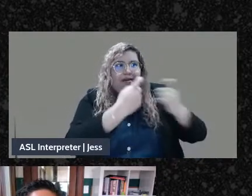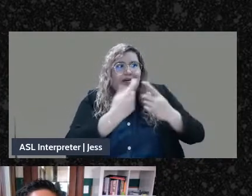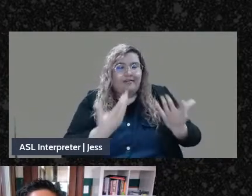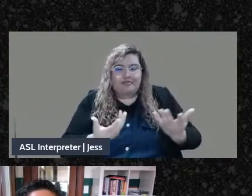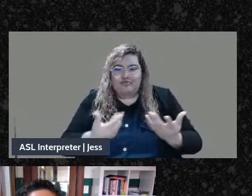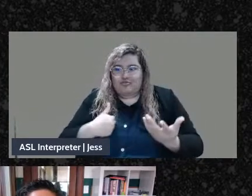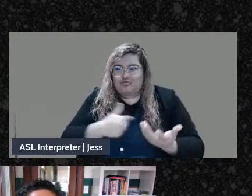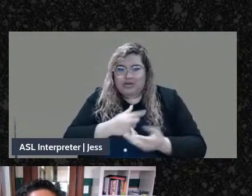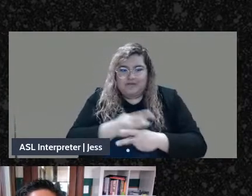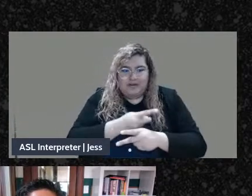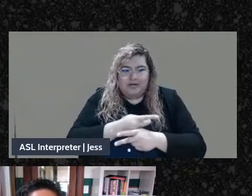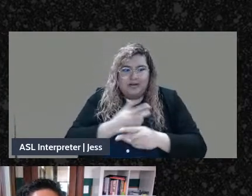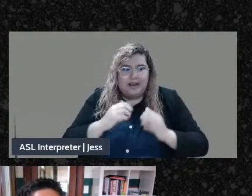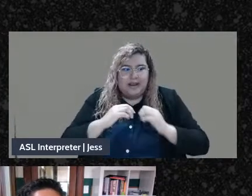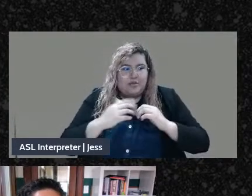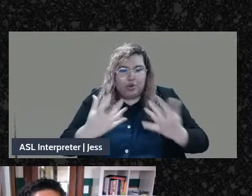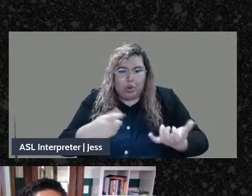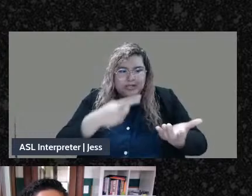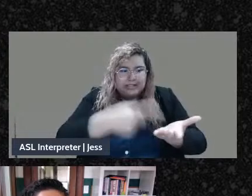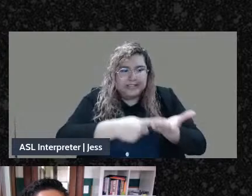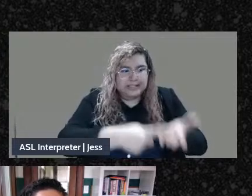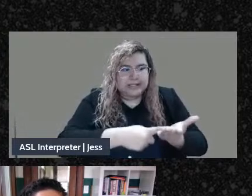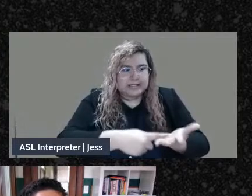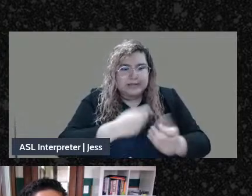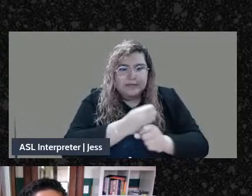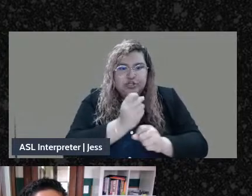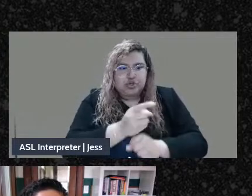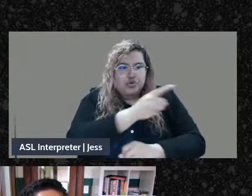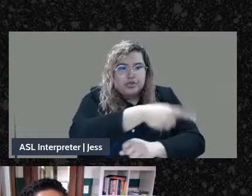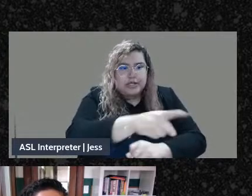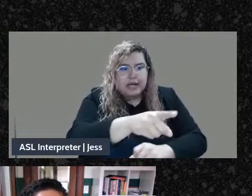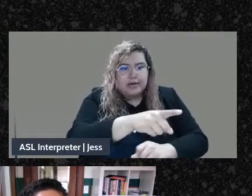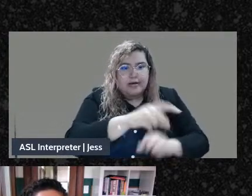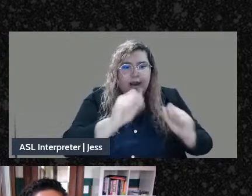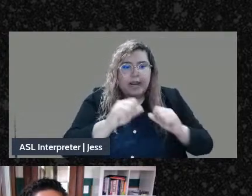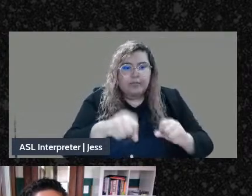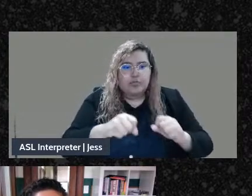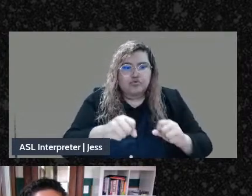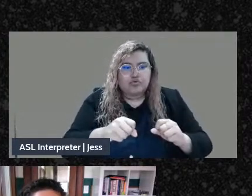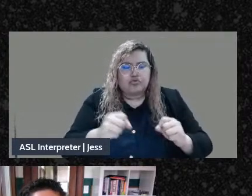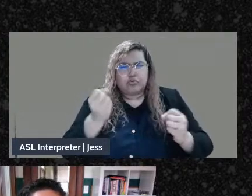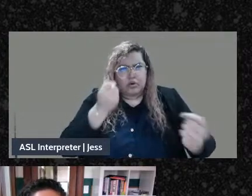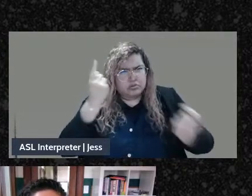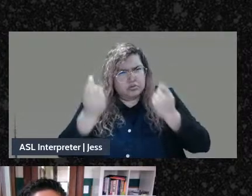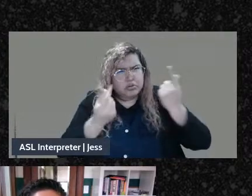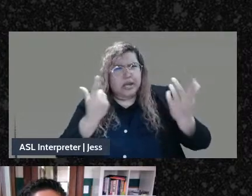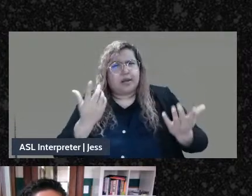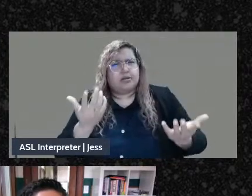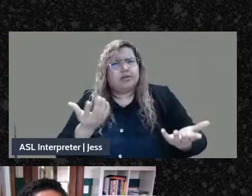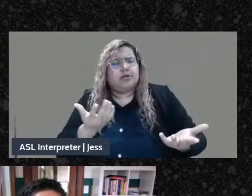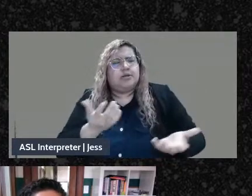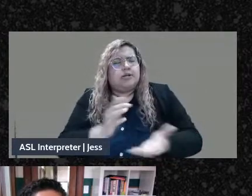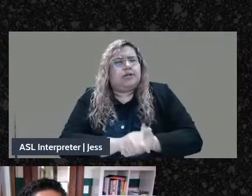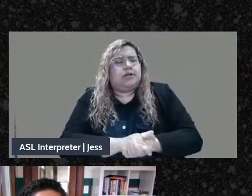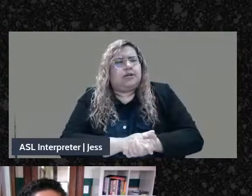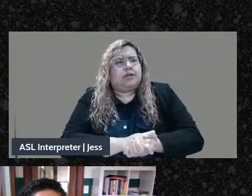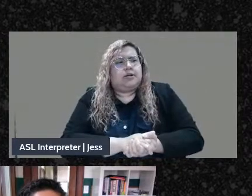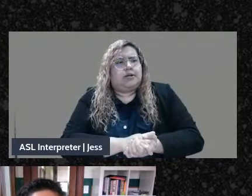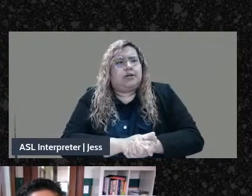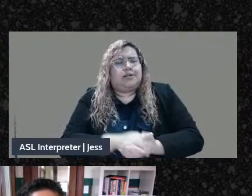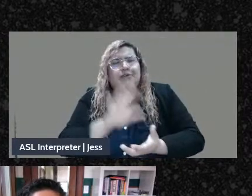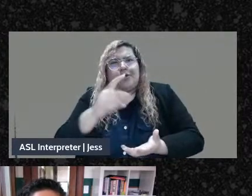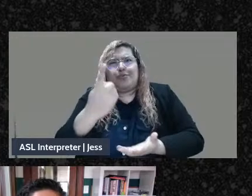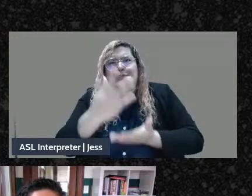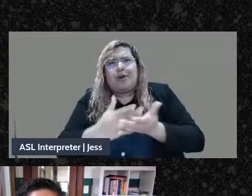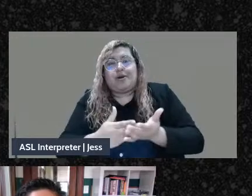like talk about it in a way that people can digest and understand. And so I think that's one piece of it. But